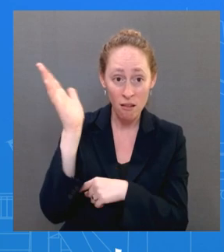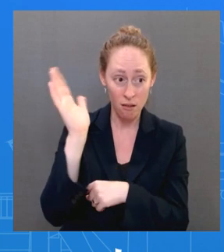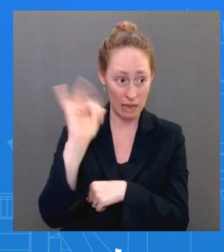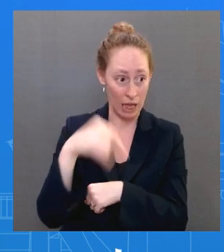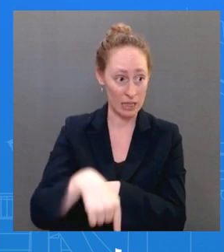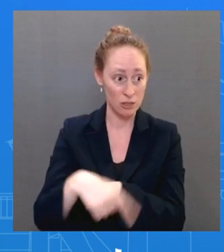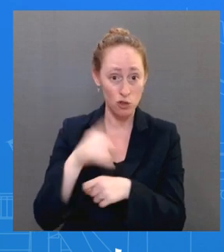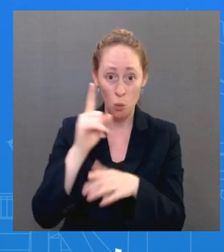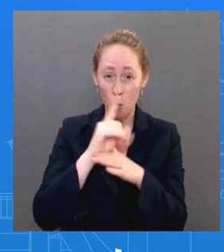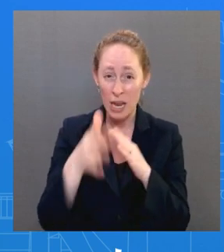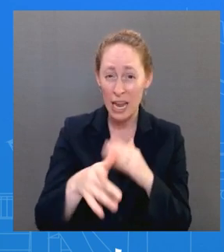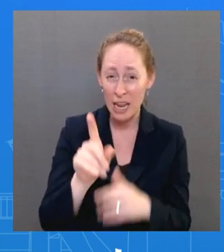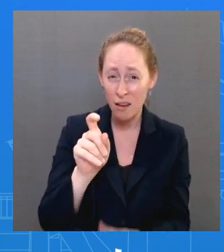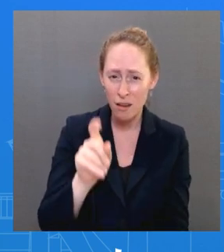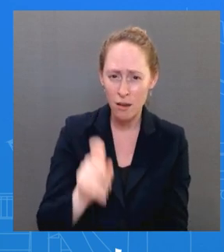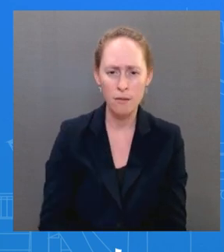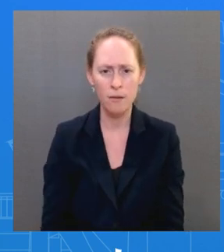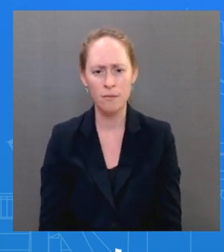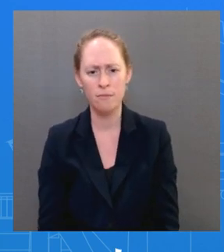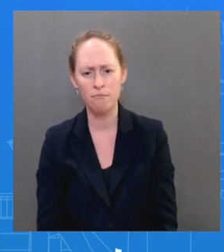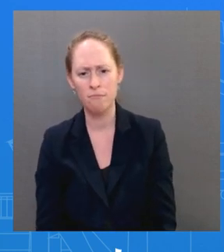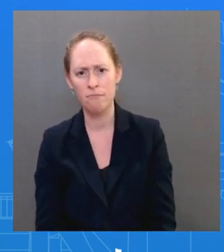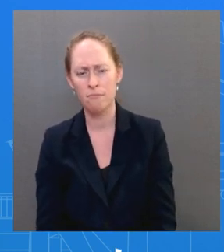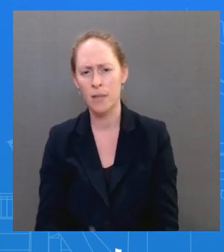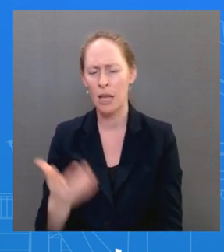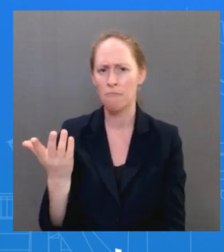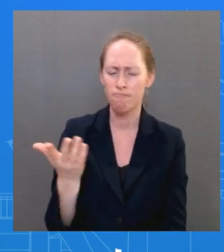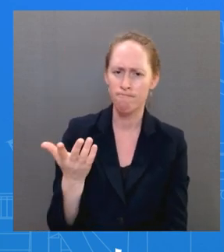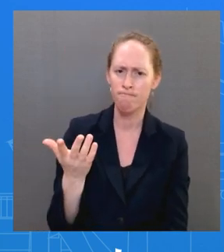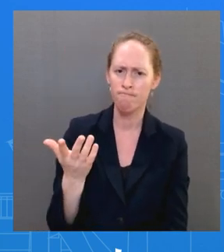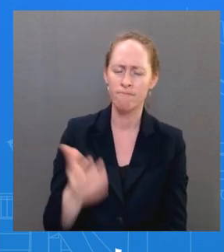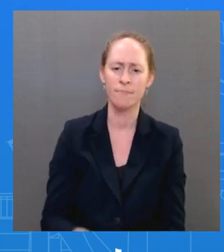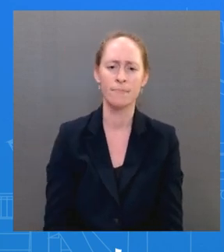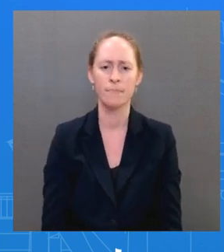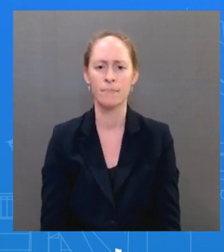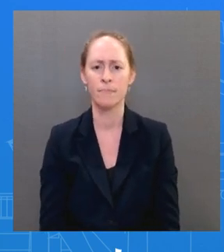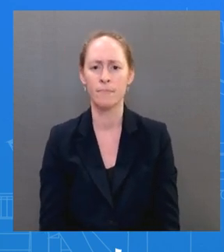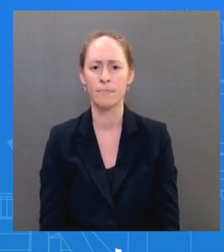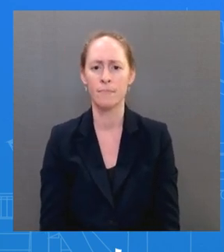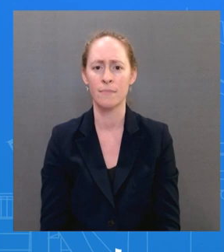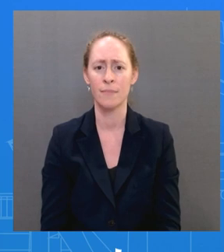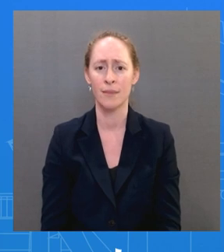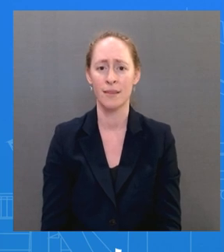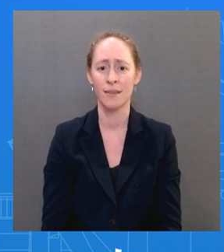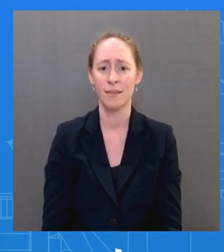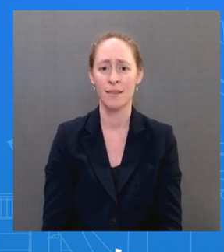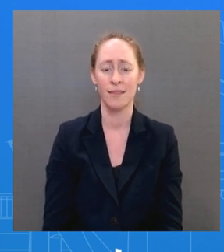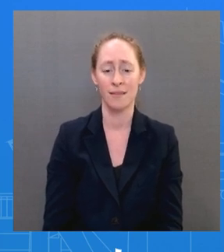I may not have spoken to that. I'm excited to hear that you guys want to hang out with us over the weekend. As